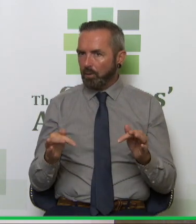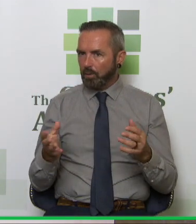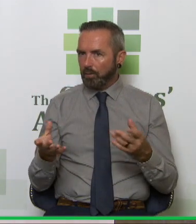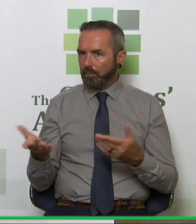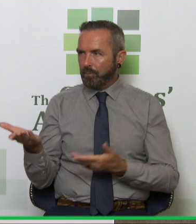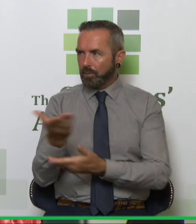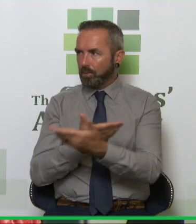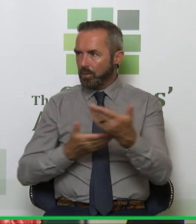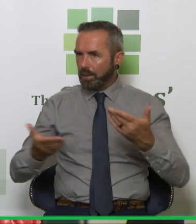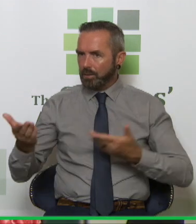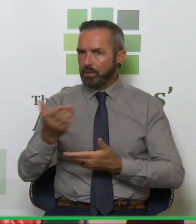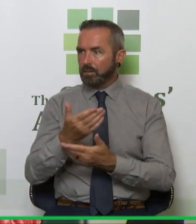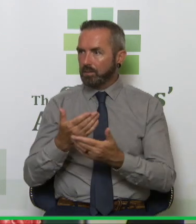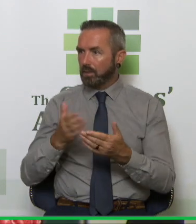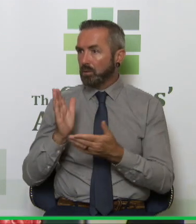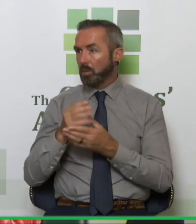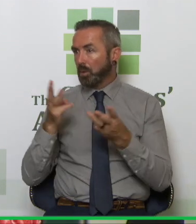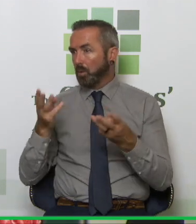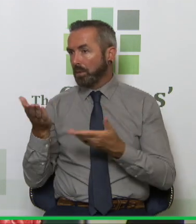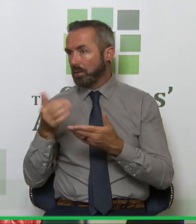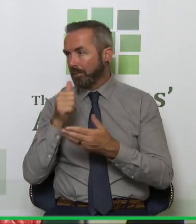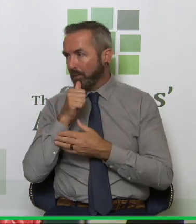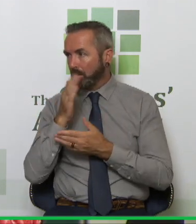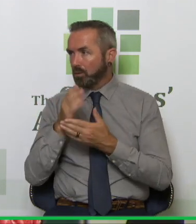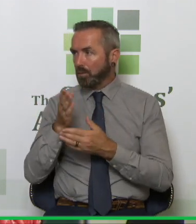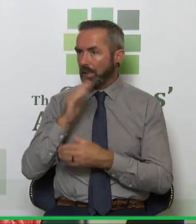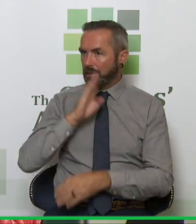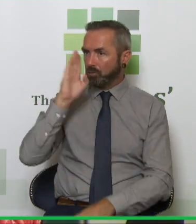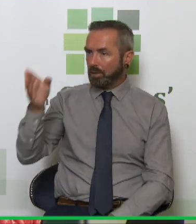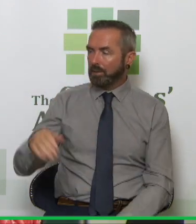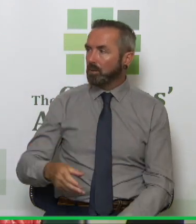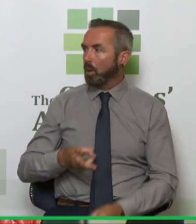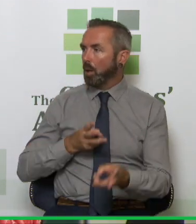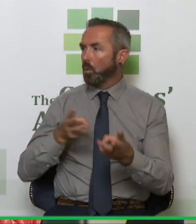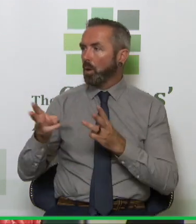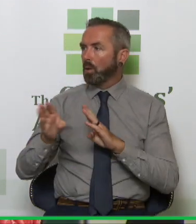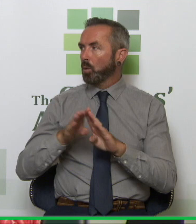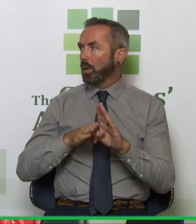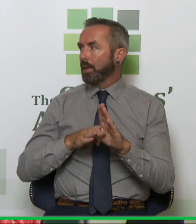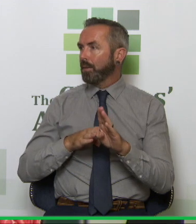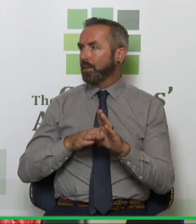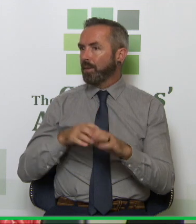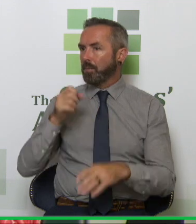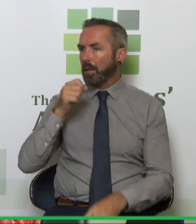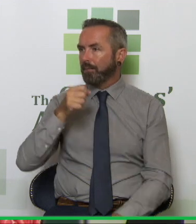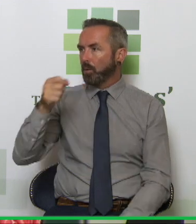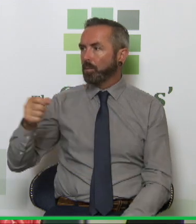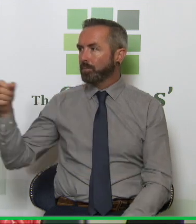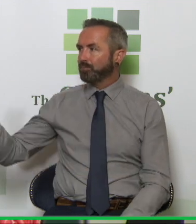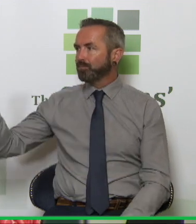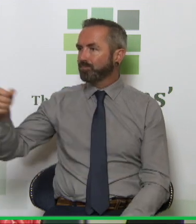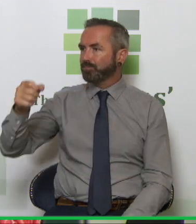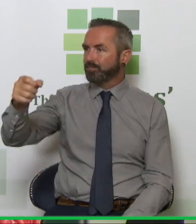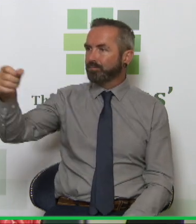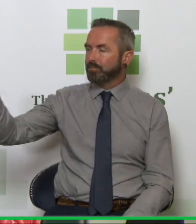have a discussion first. Some of you like to just go straight to the floor at random. So I'll work with the roaming micers. So if you can